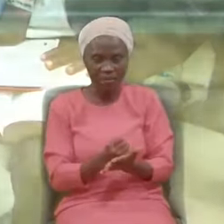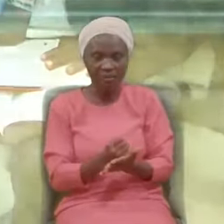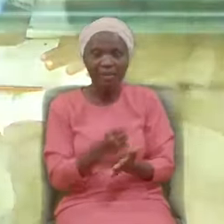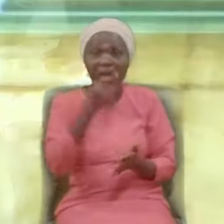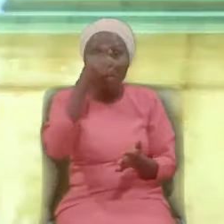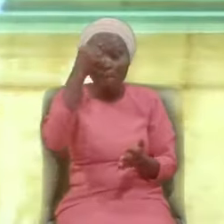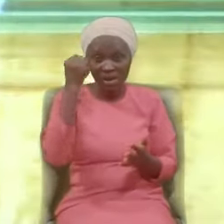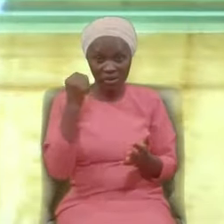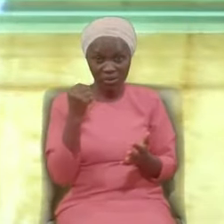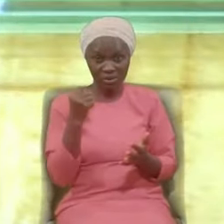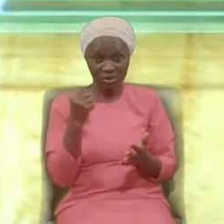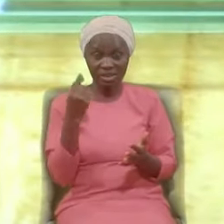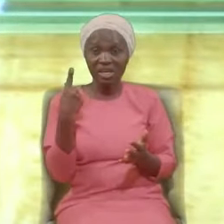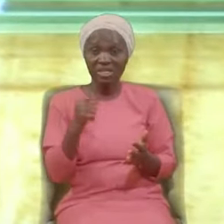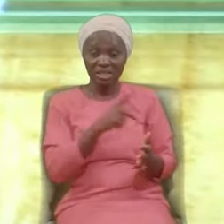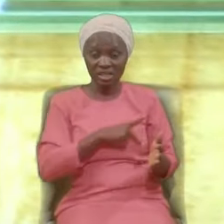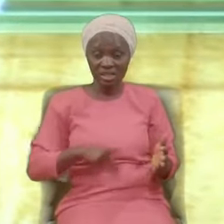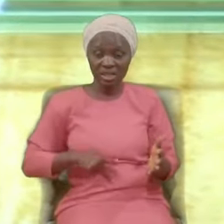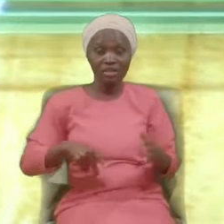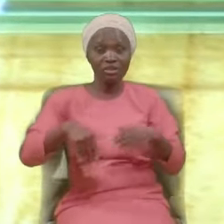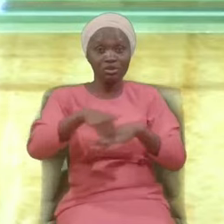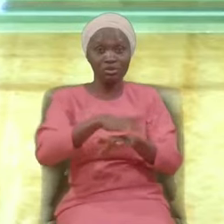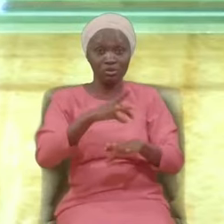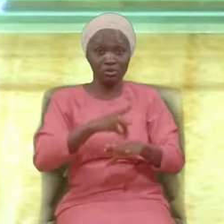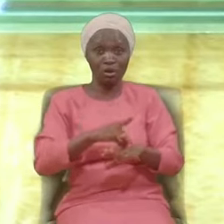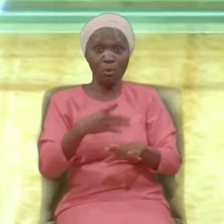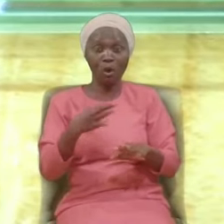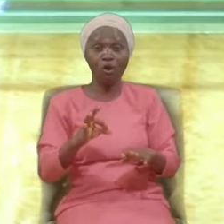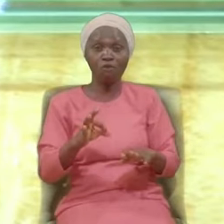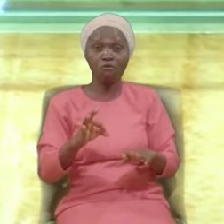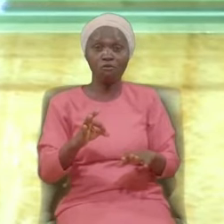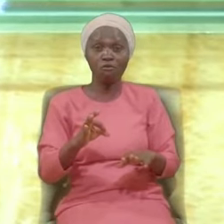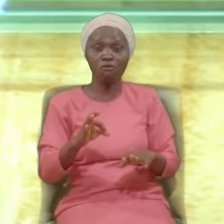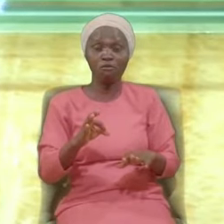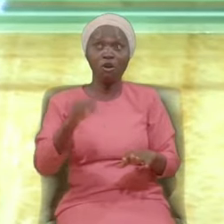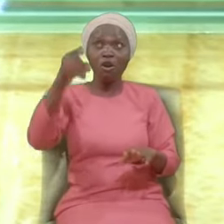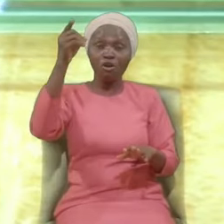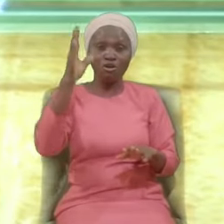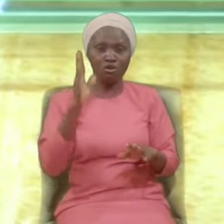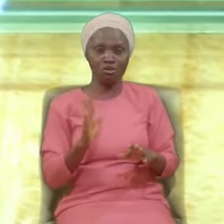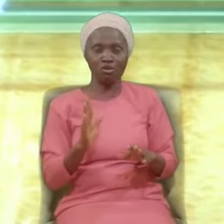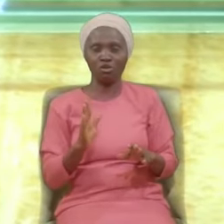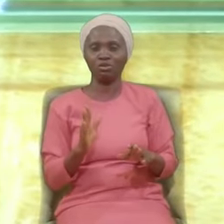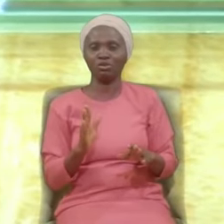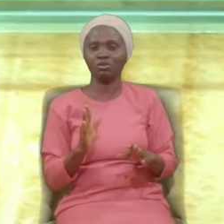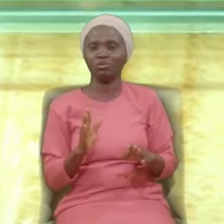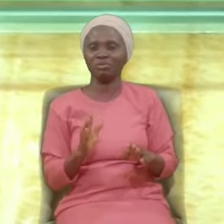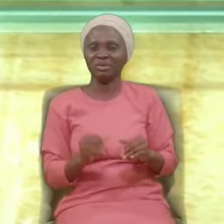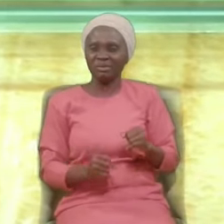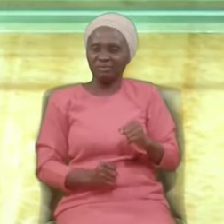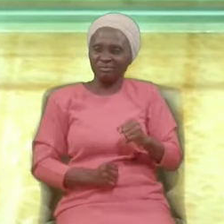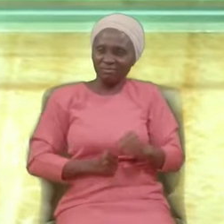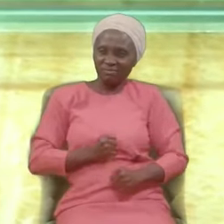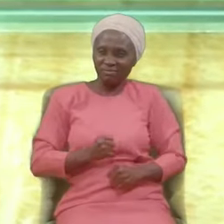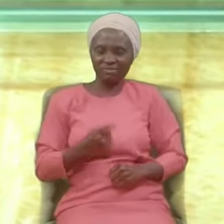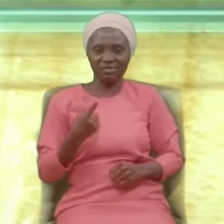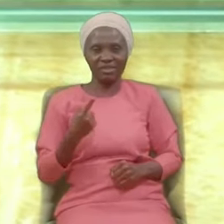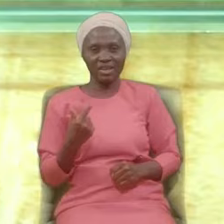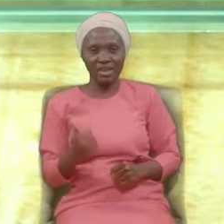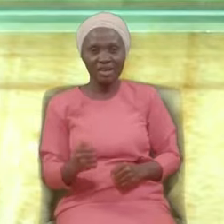Because the kingdom of God suffered violence, and the violent take it by